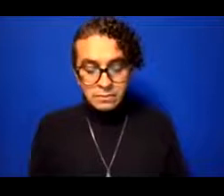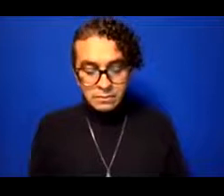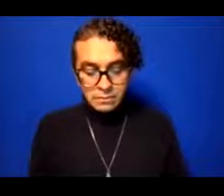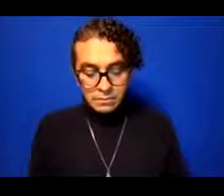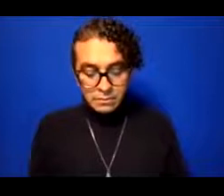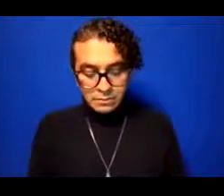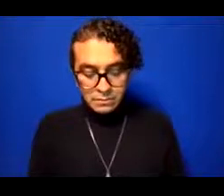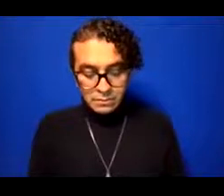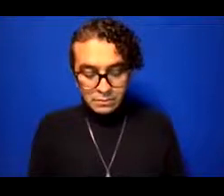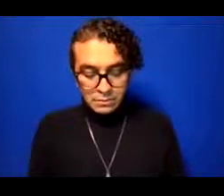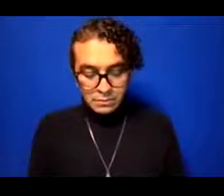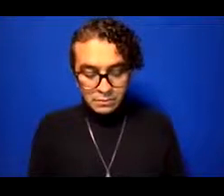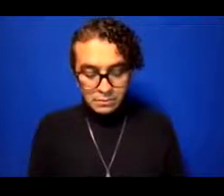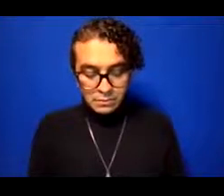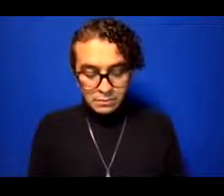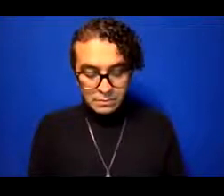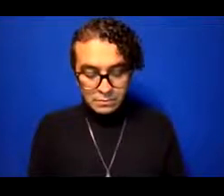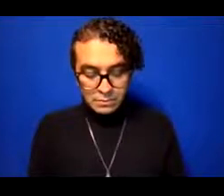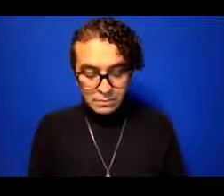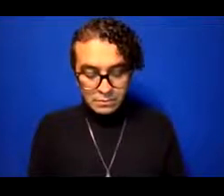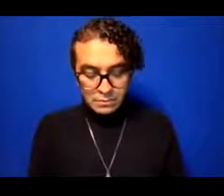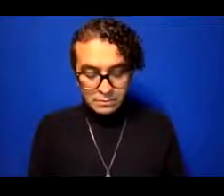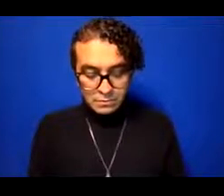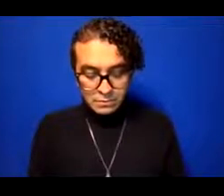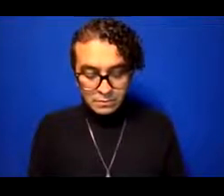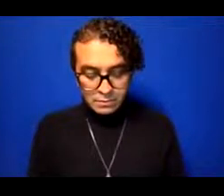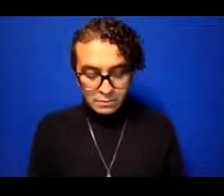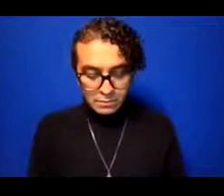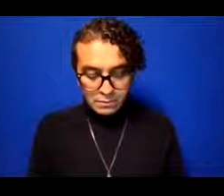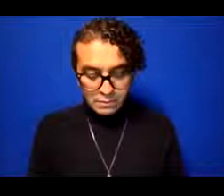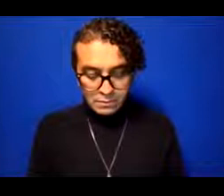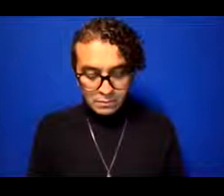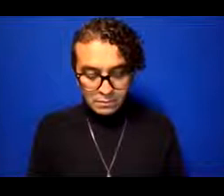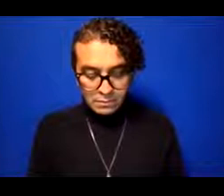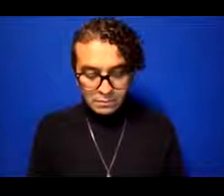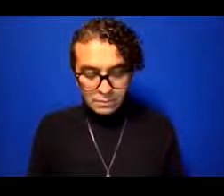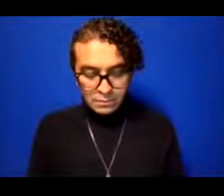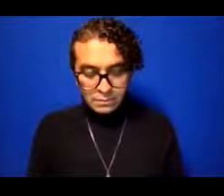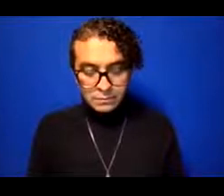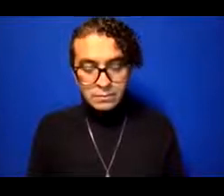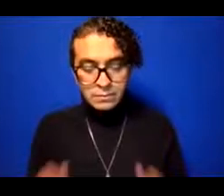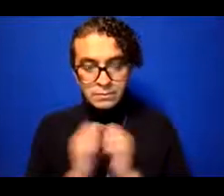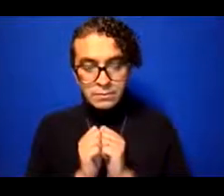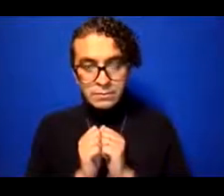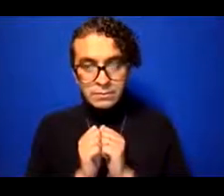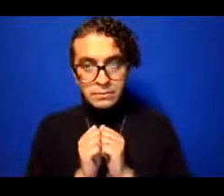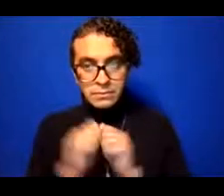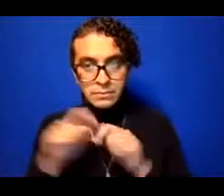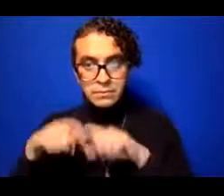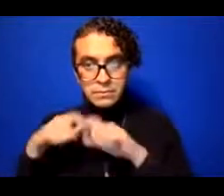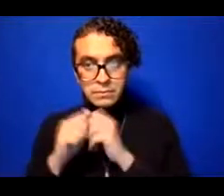relation. The third part of this program is really specific parenting strategies around the issues that we talked